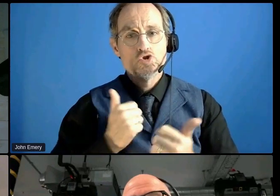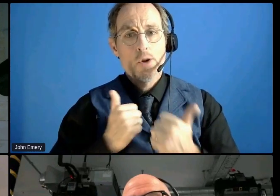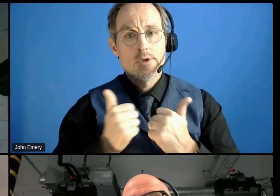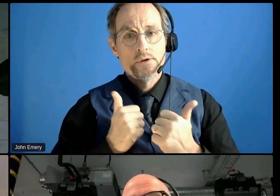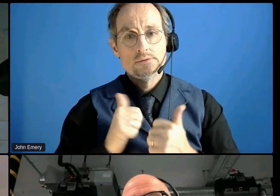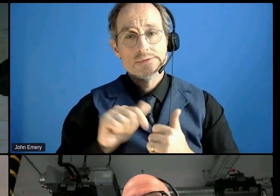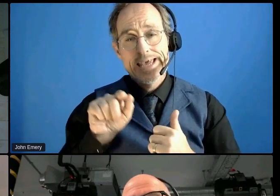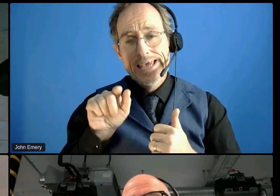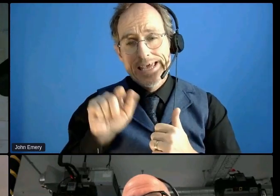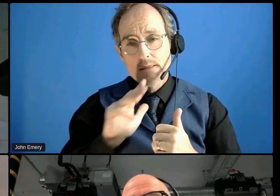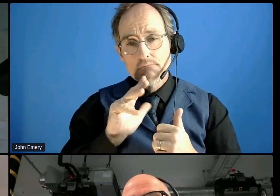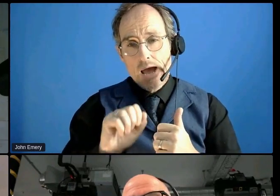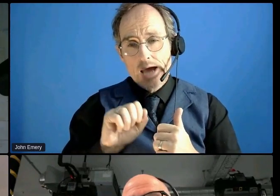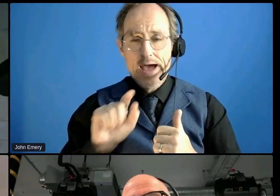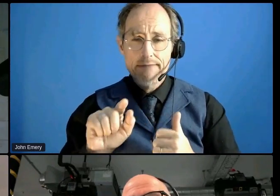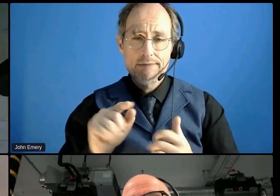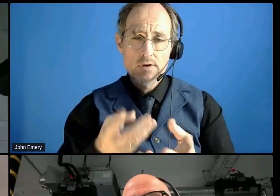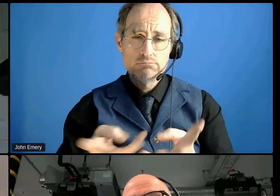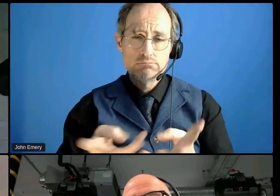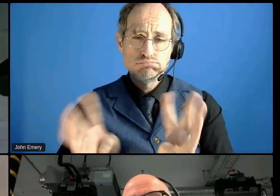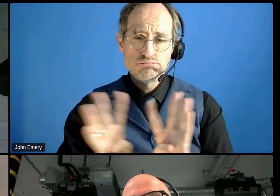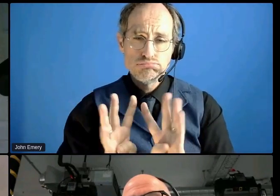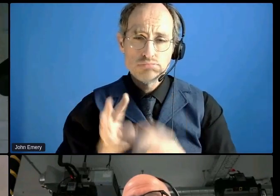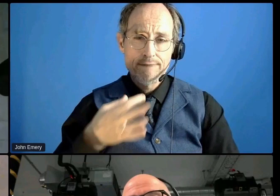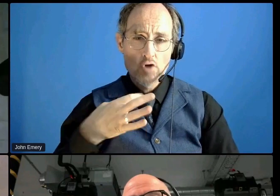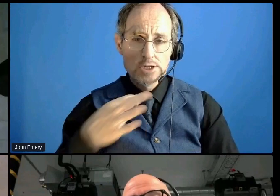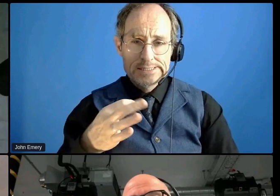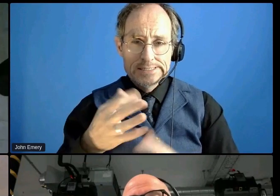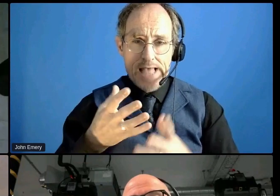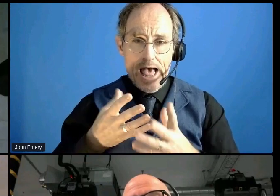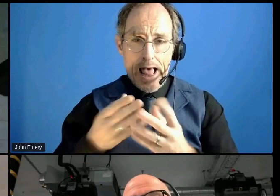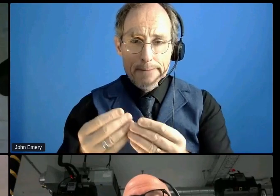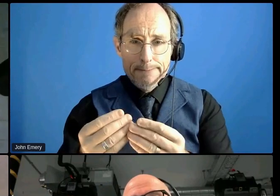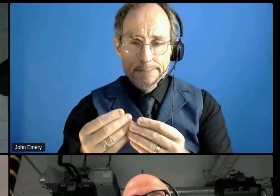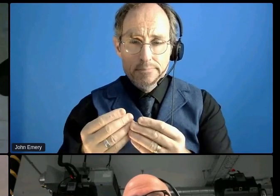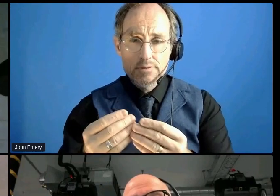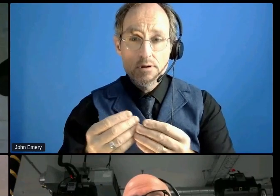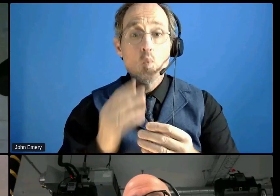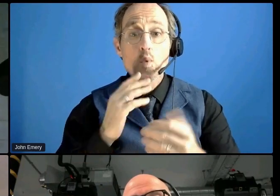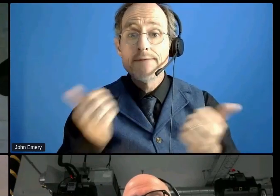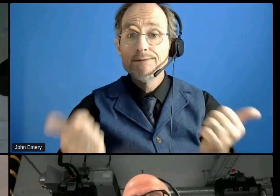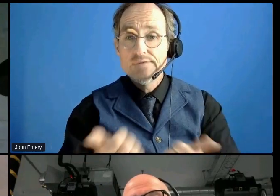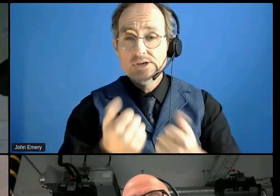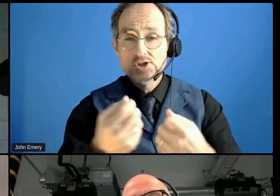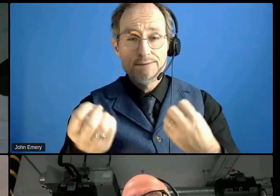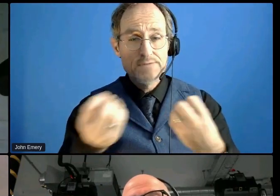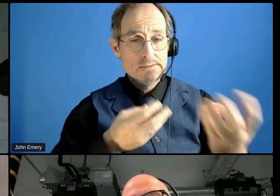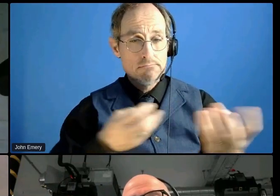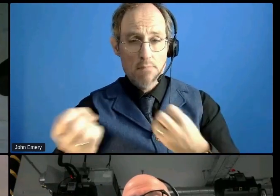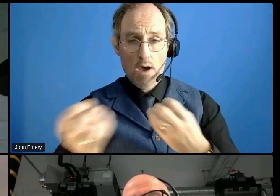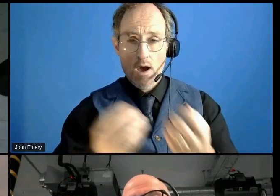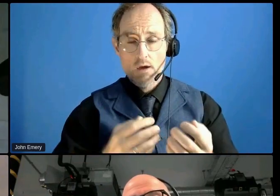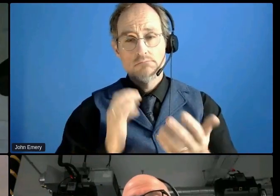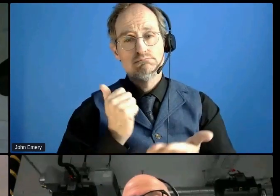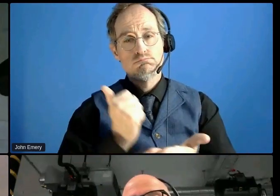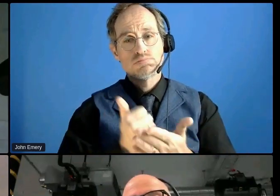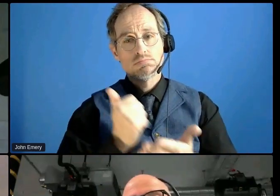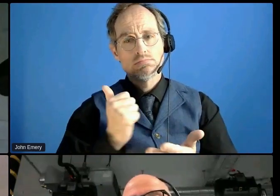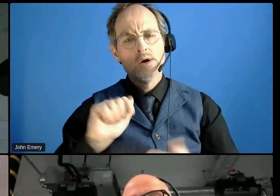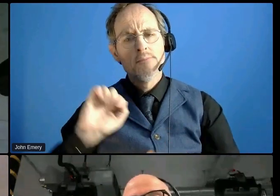dedicated areas. And I think one of the huge things as well about it embedding into the culture is that we now have, everyone in Skyscanner has to fill in